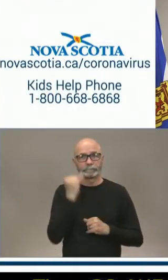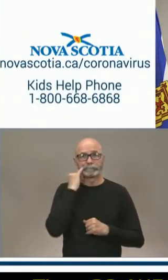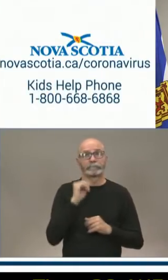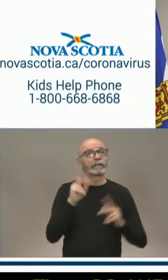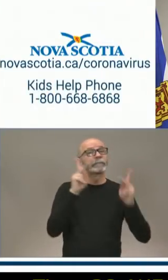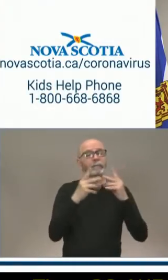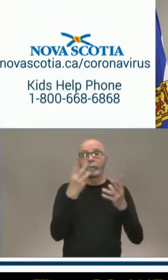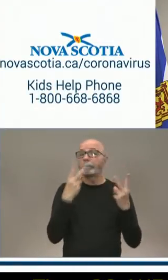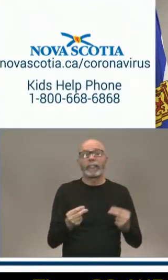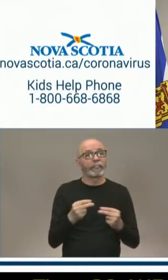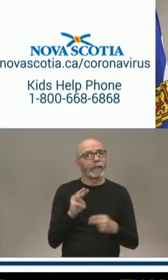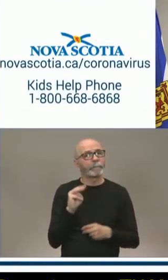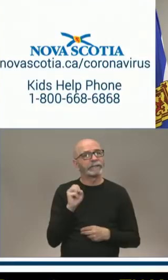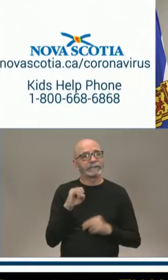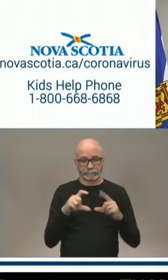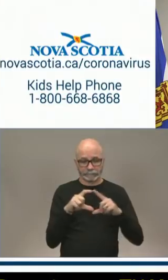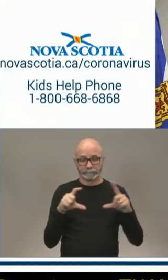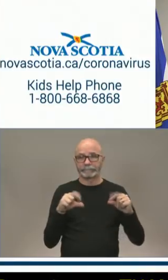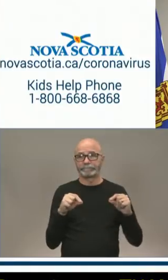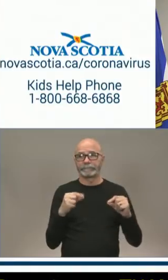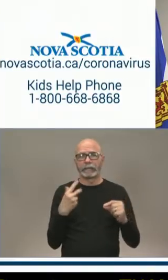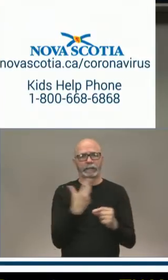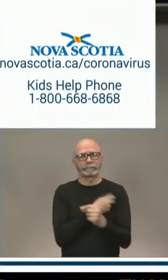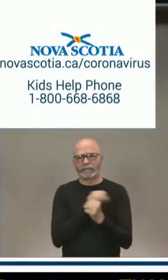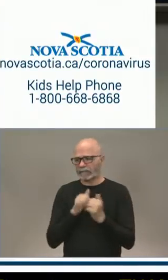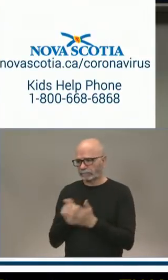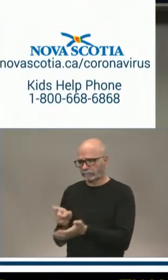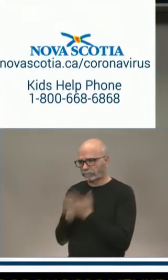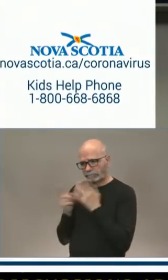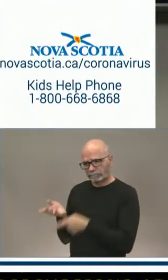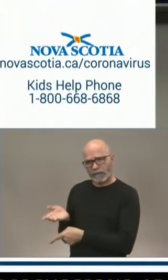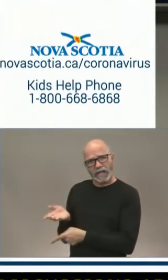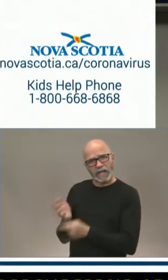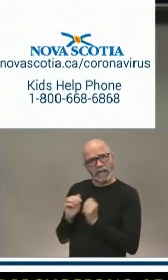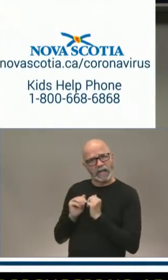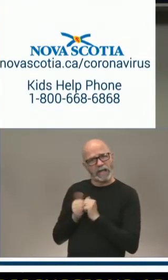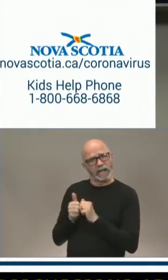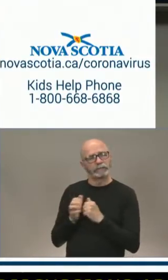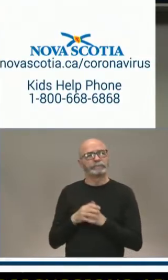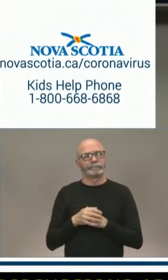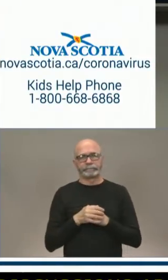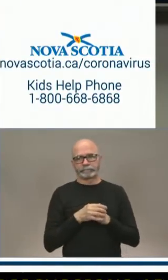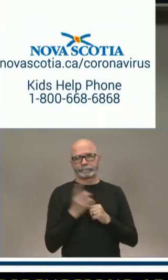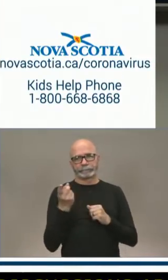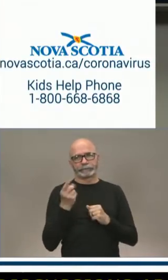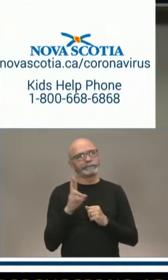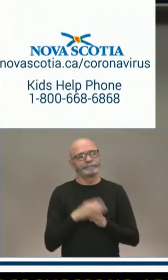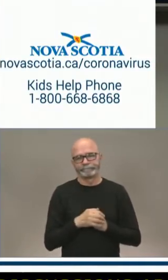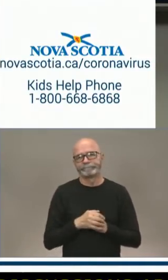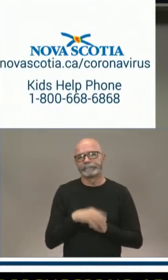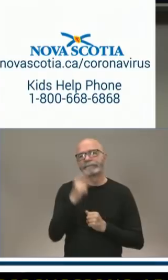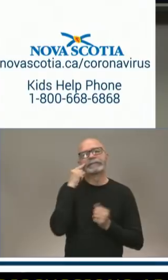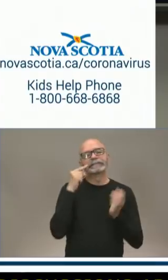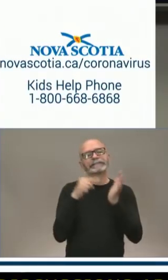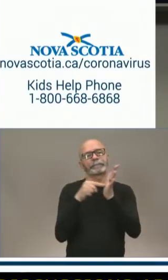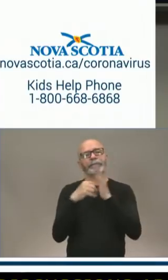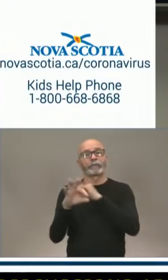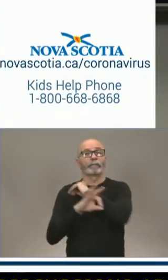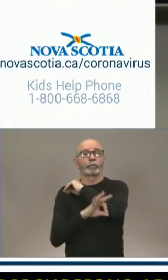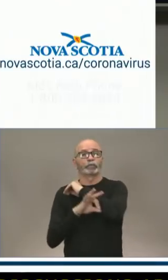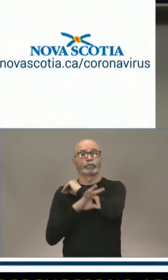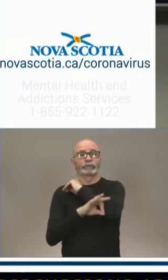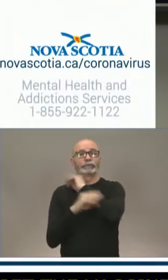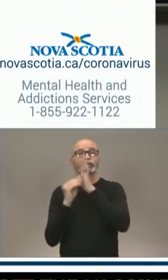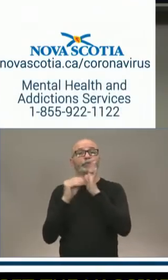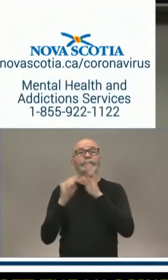the vaccine. So we're looking at several groups, foreign students as one.